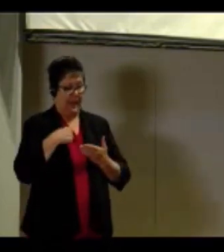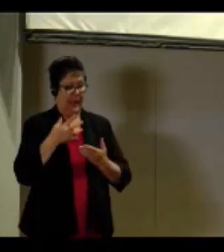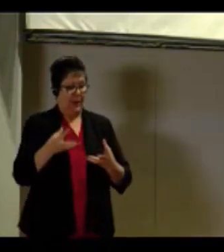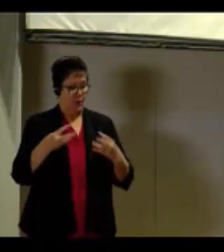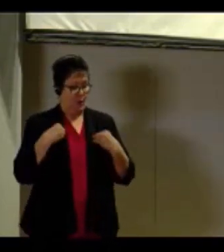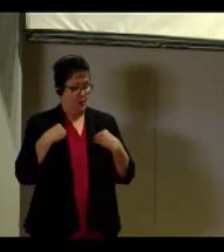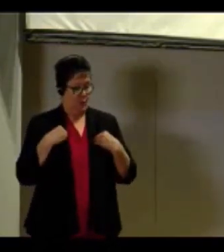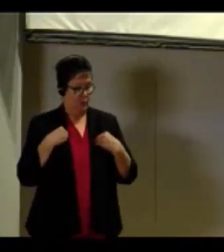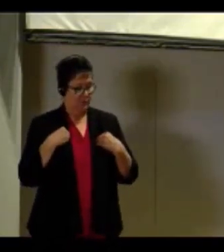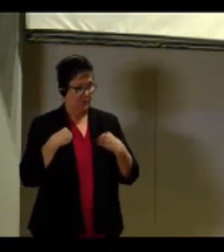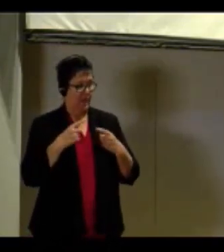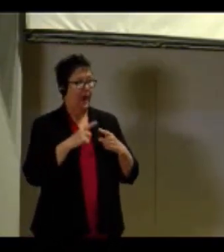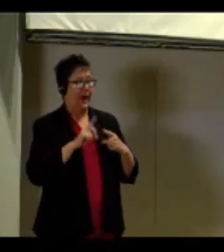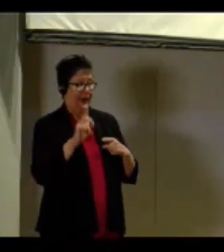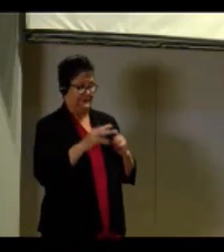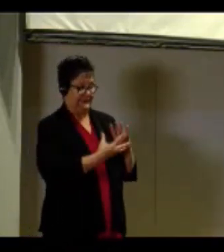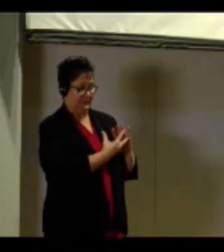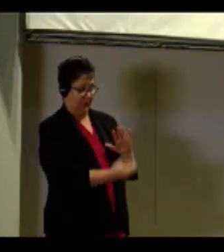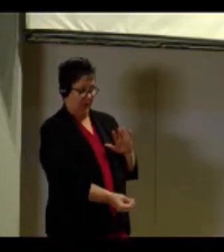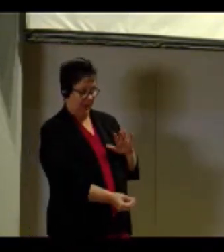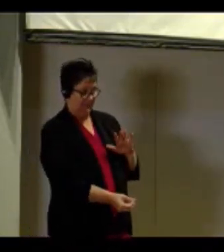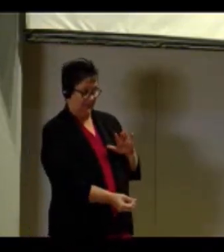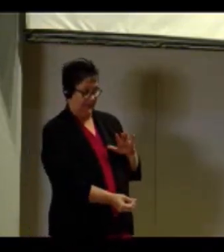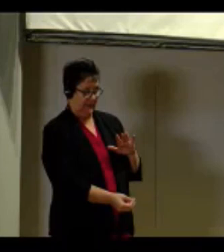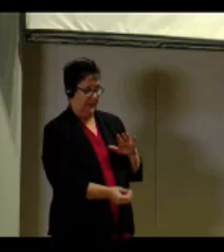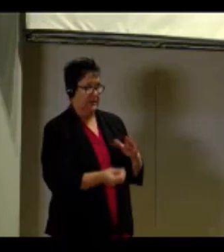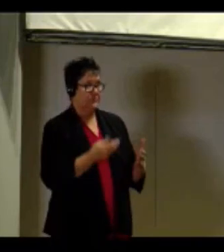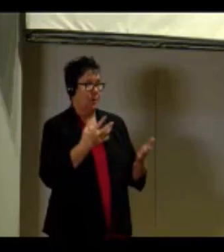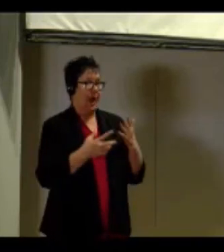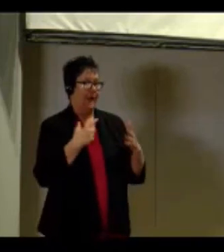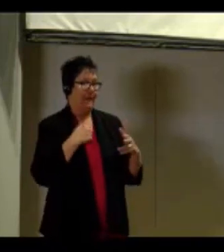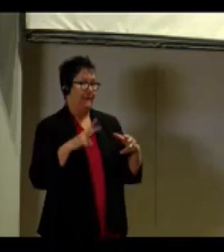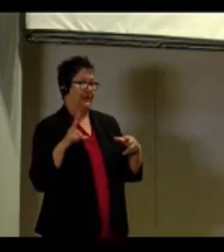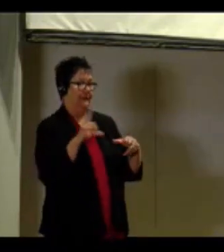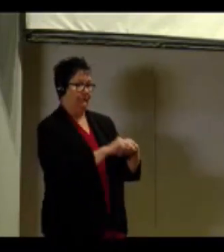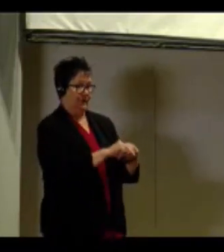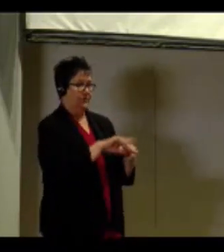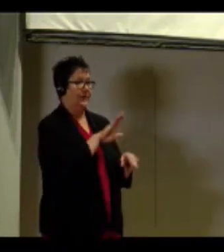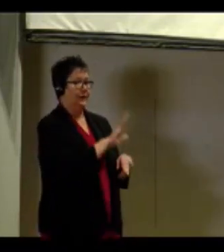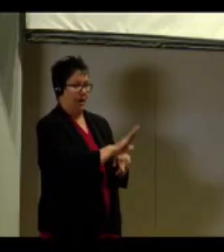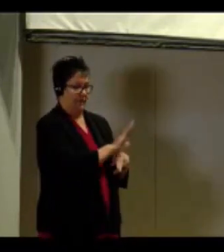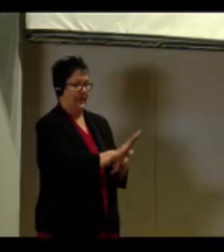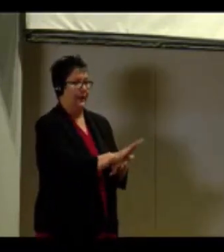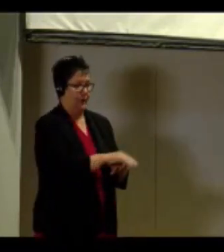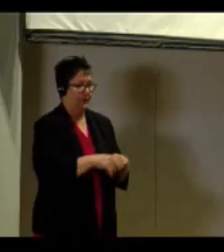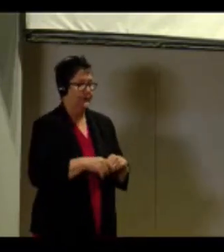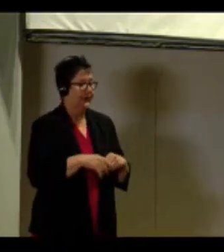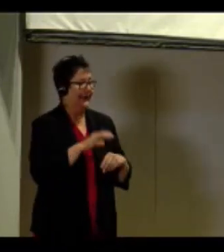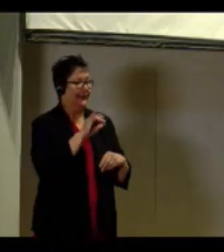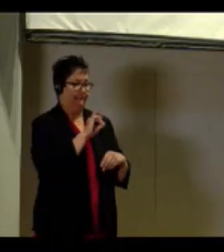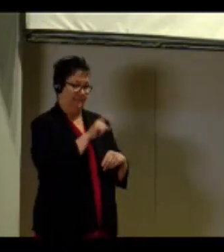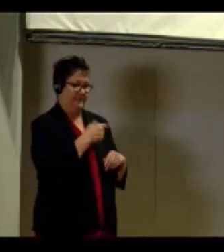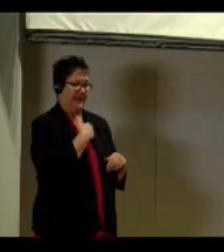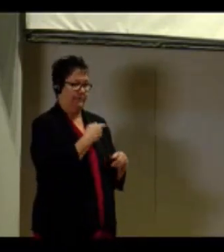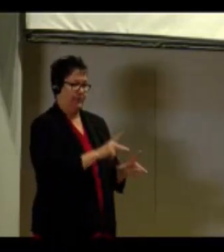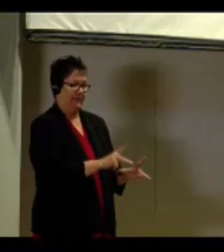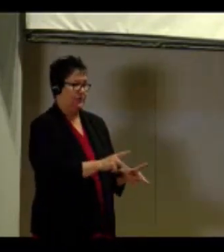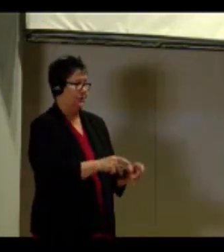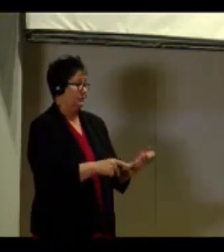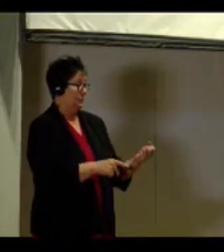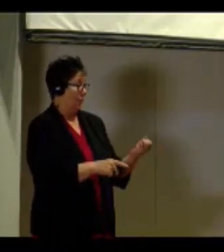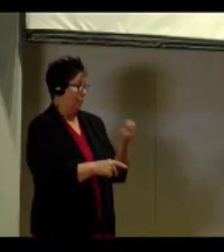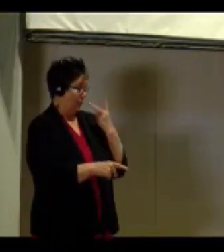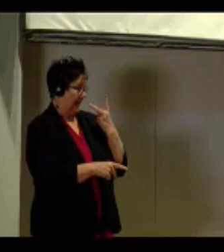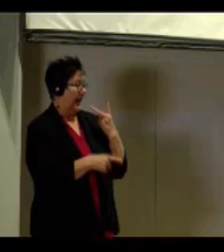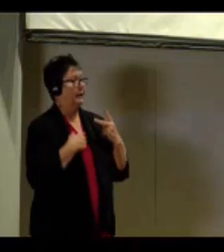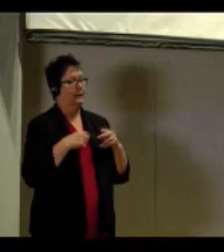made a copy of the original, and so you're potentially infringing on the original if you don't have the permission from the rights holders. But you as the kind